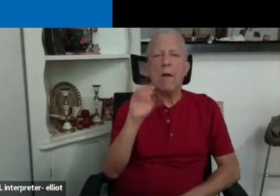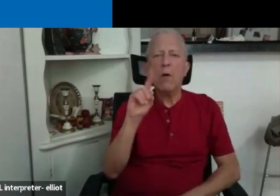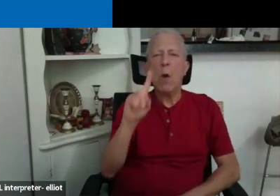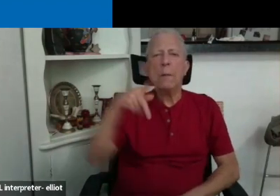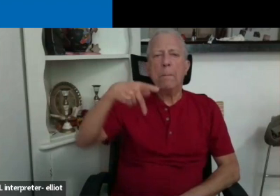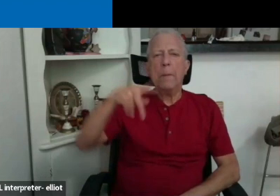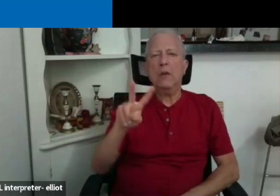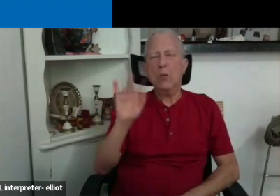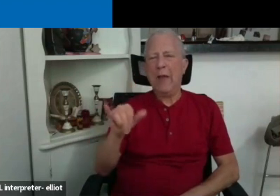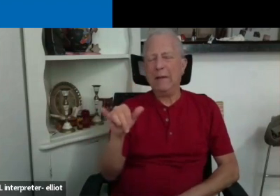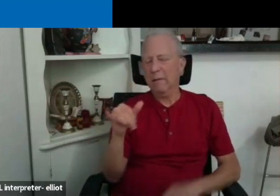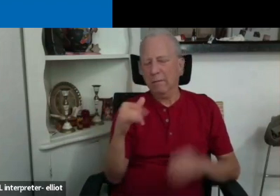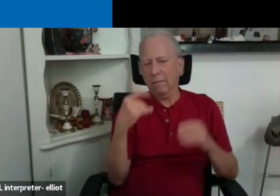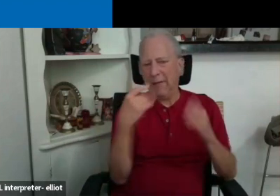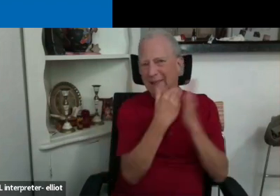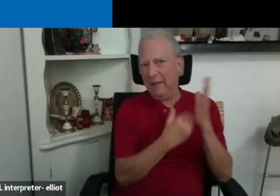that Mo just mentioned.